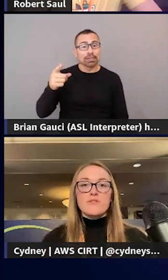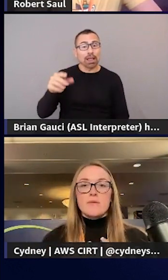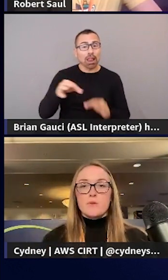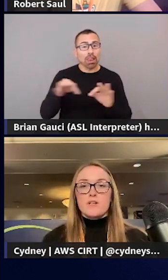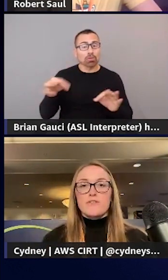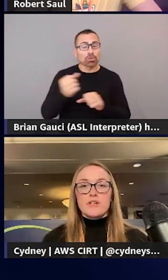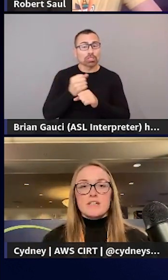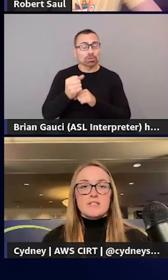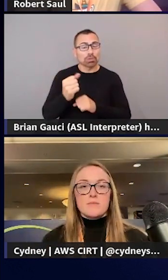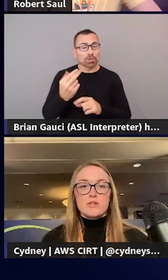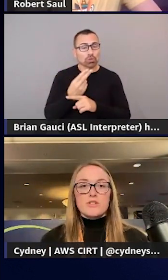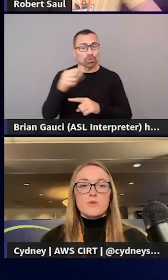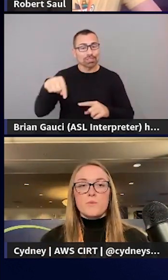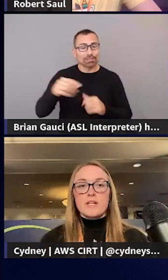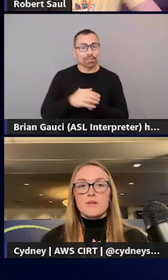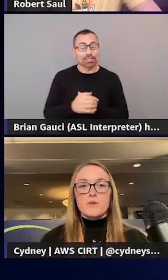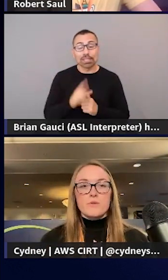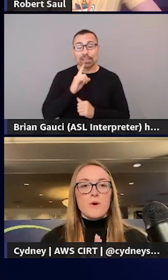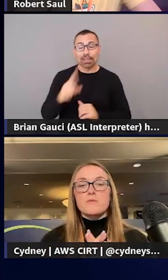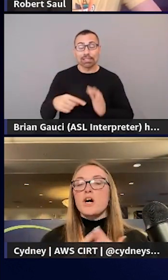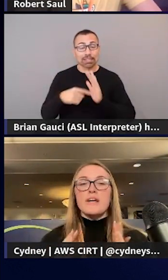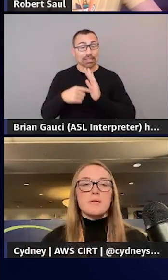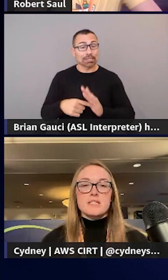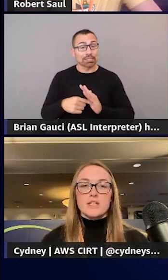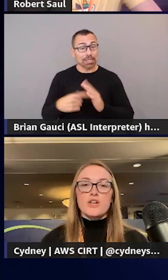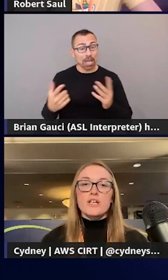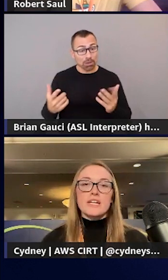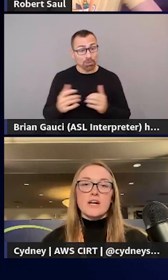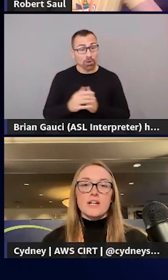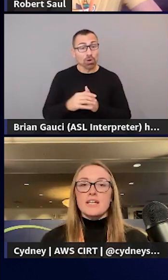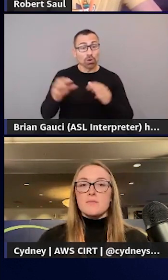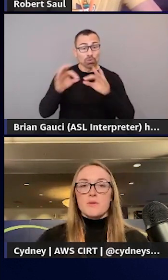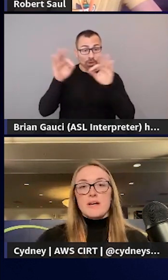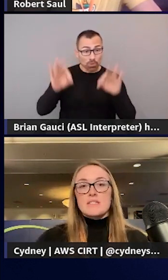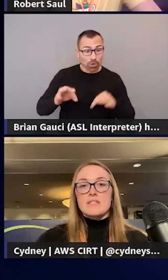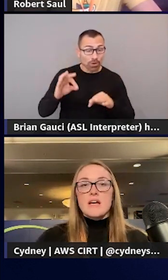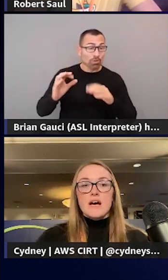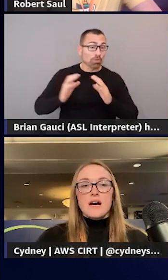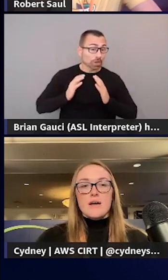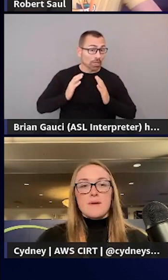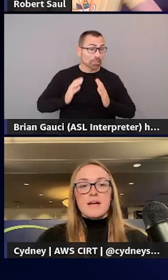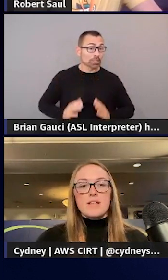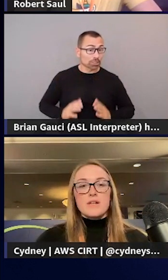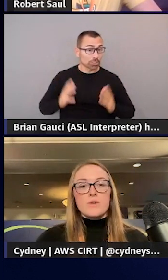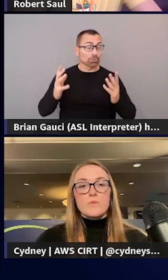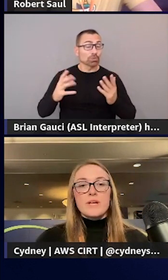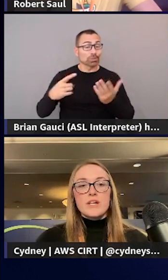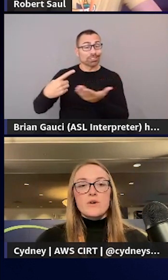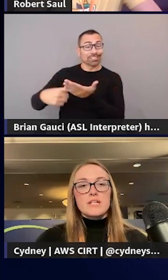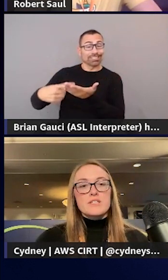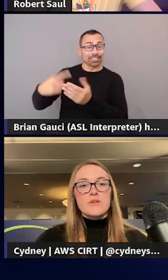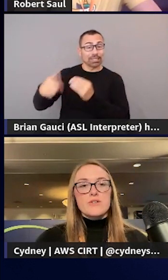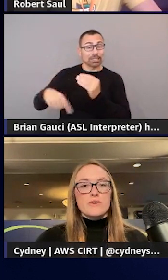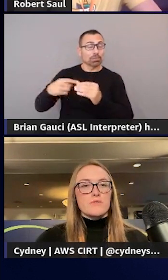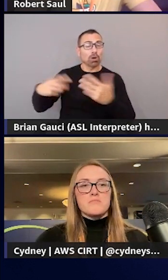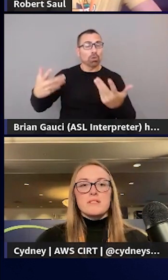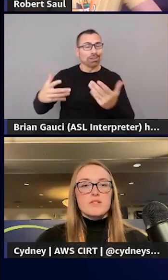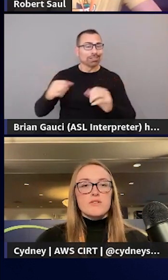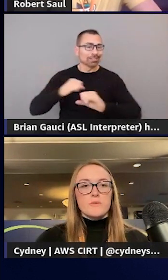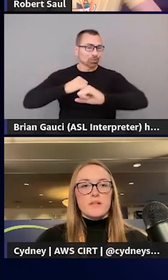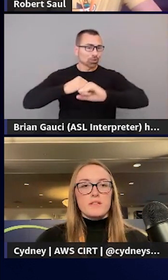example framework for customers when talking about security on AWS. And we can let's go